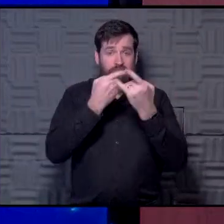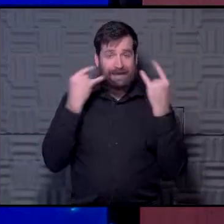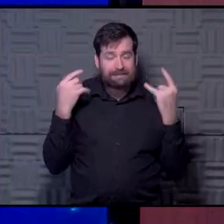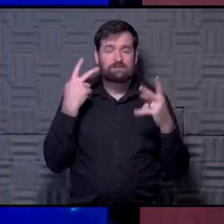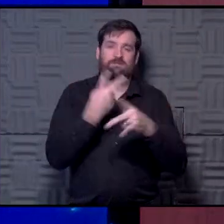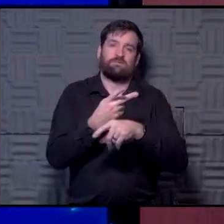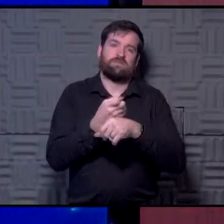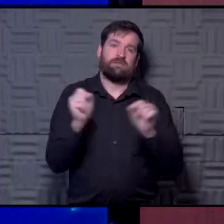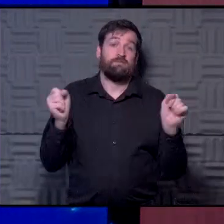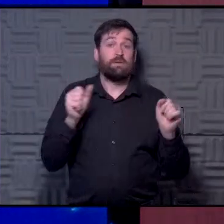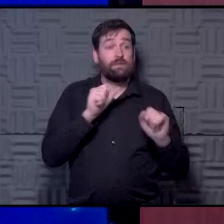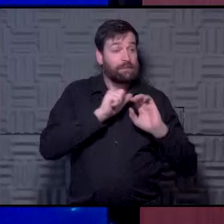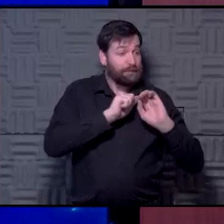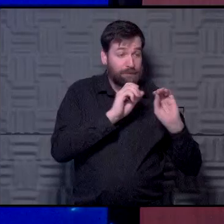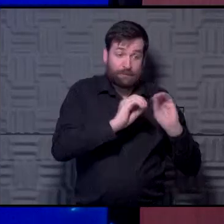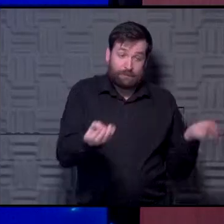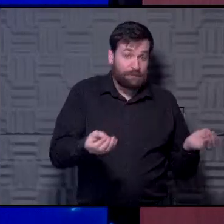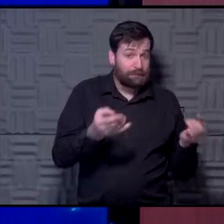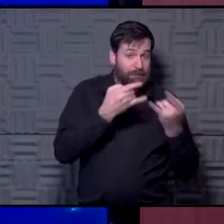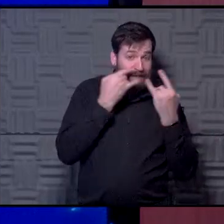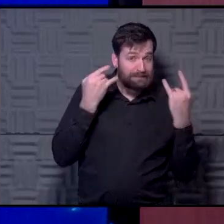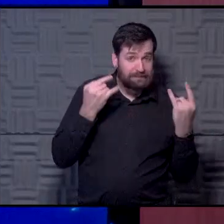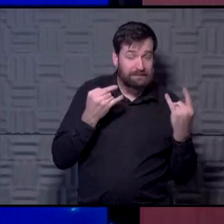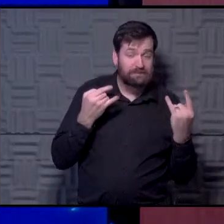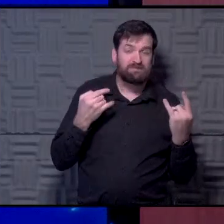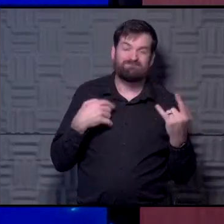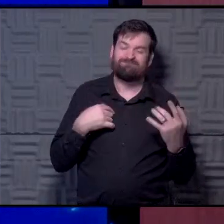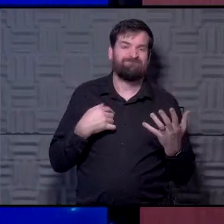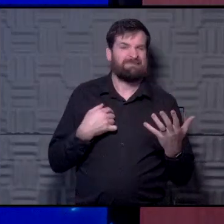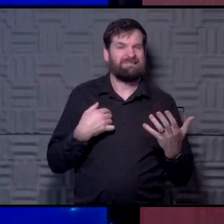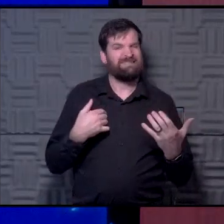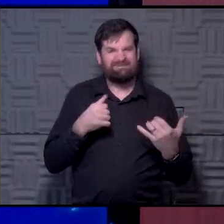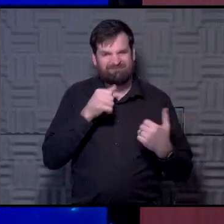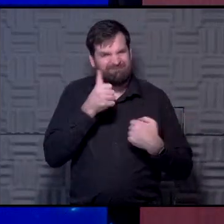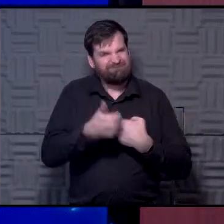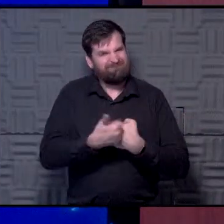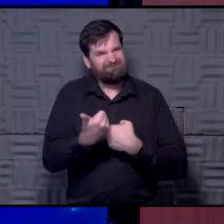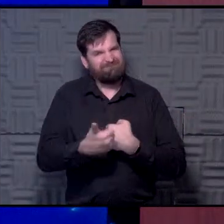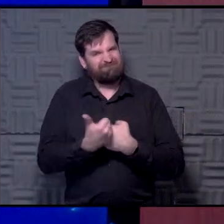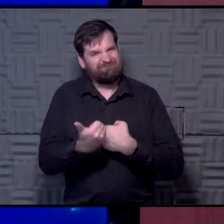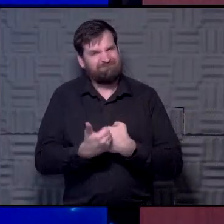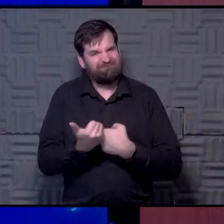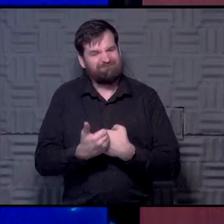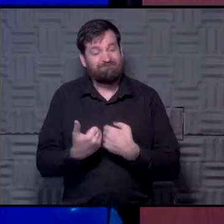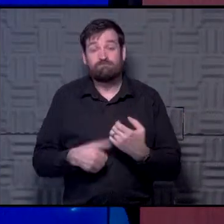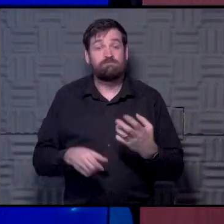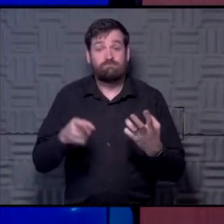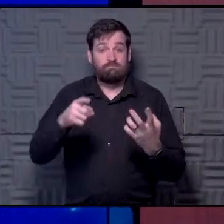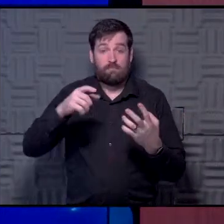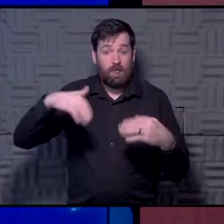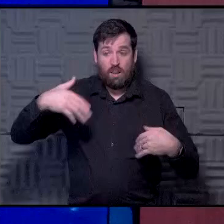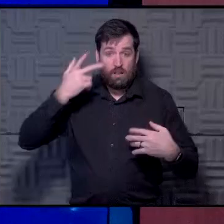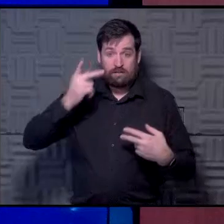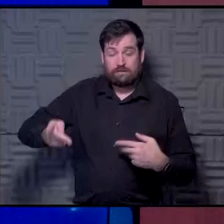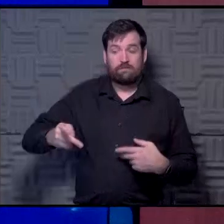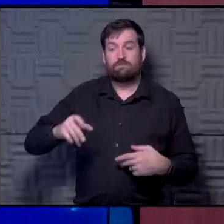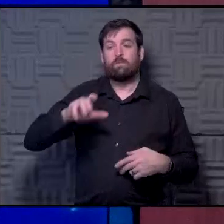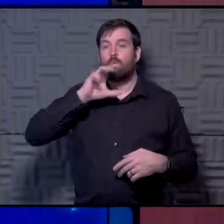stay safe. Don't wear a mask, you're playing Russian roulette. You know, if you didn't see it, there was a